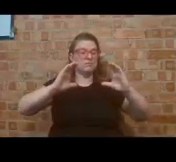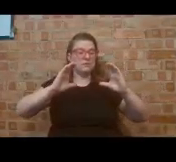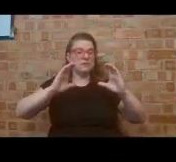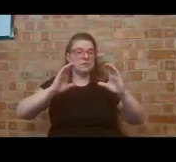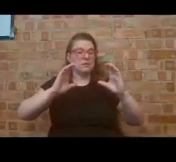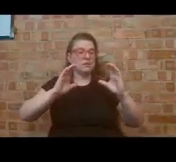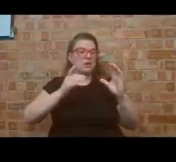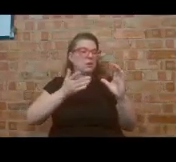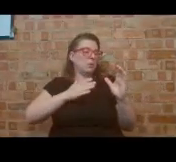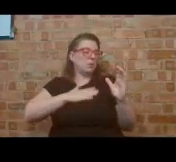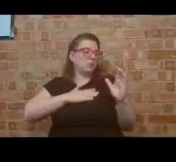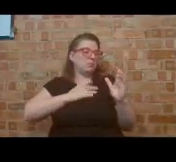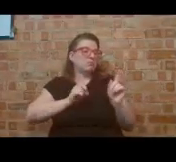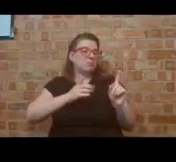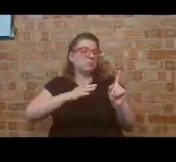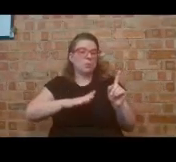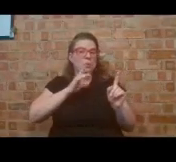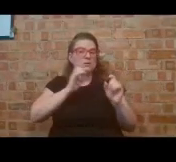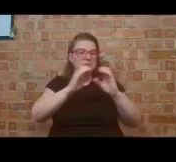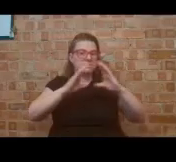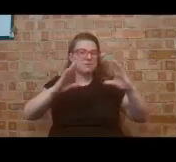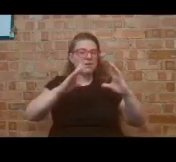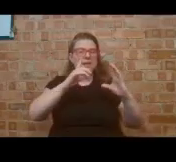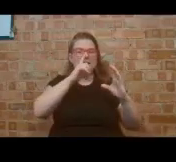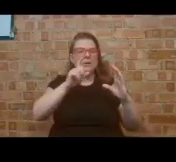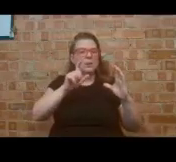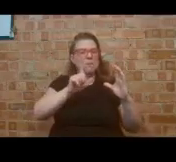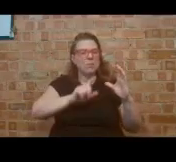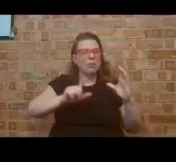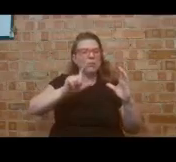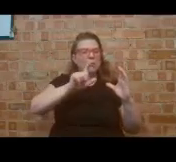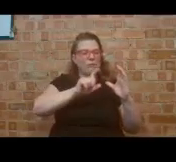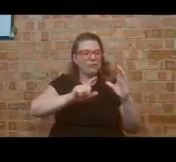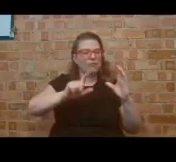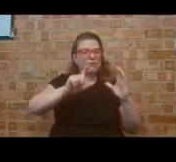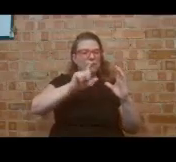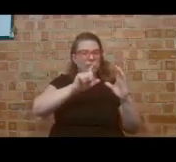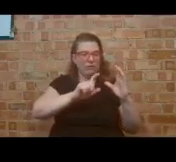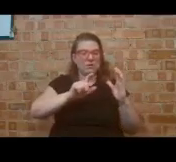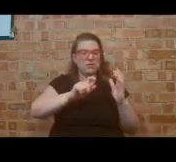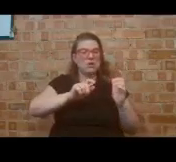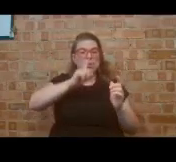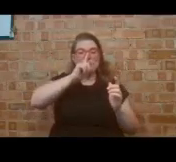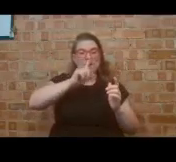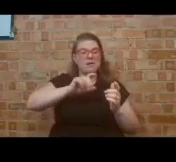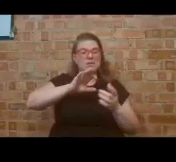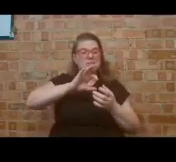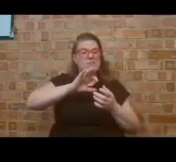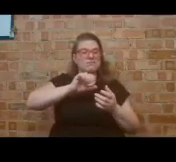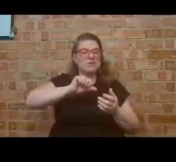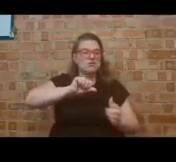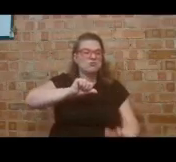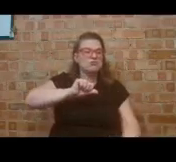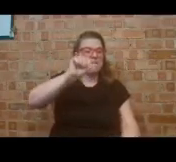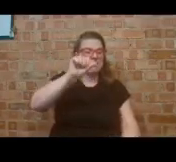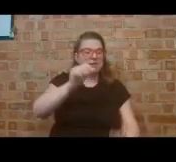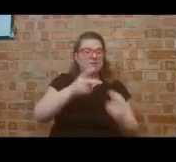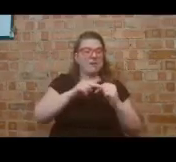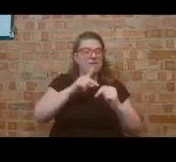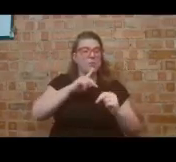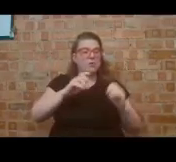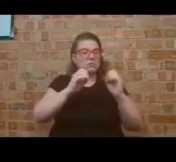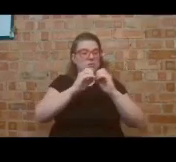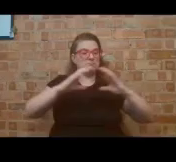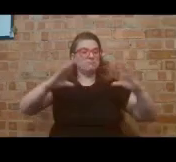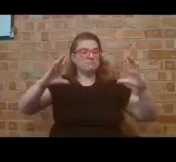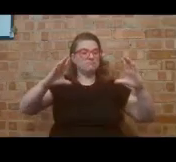big as you'd like it to be, and then you can move the screen to drag. If you want to make it bigger or smaller